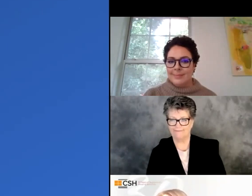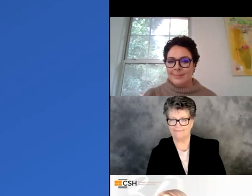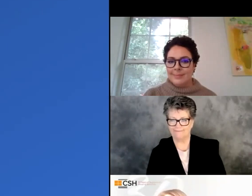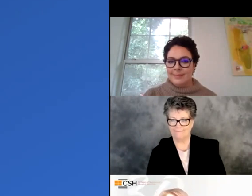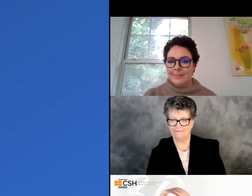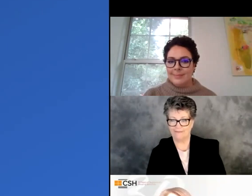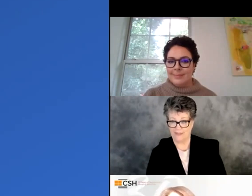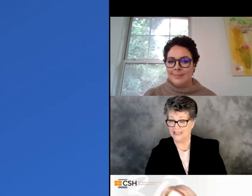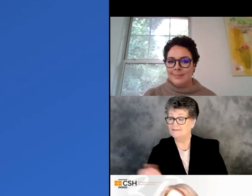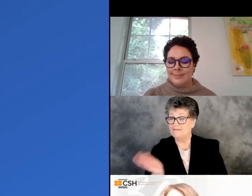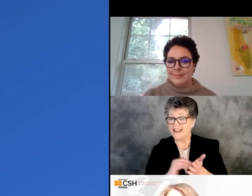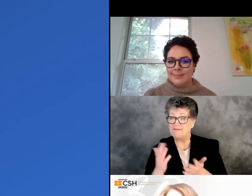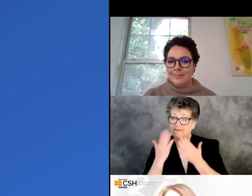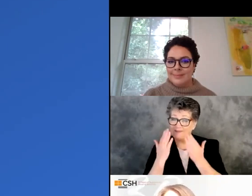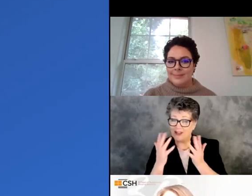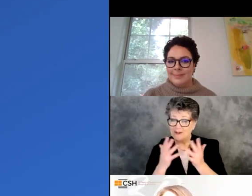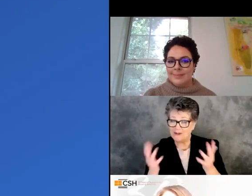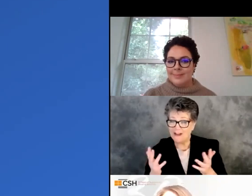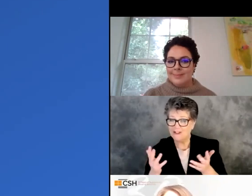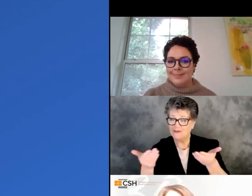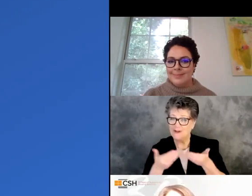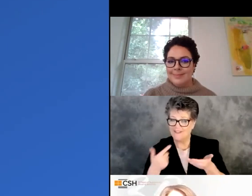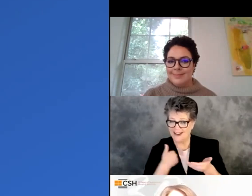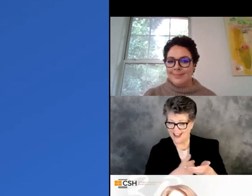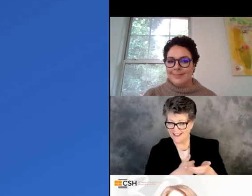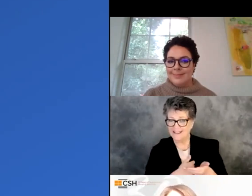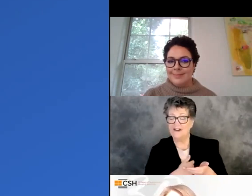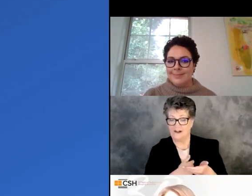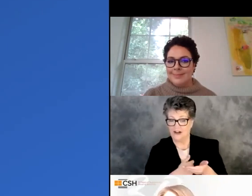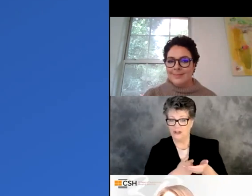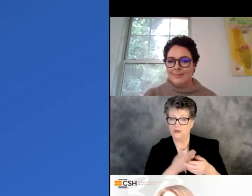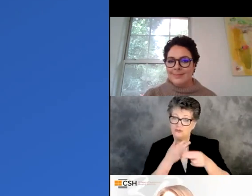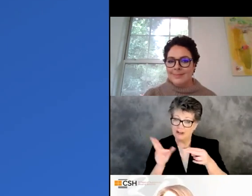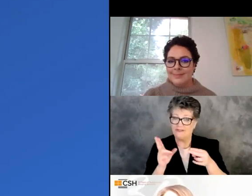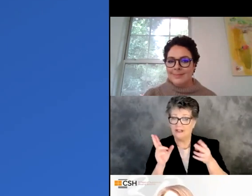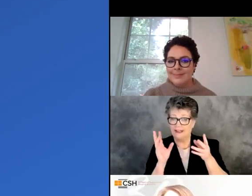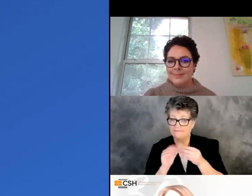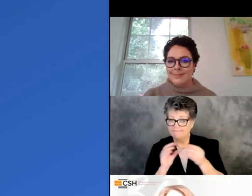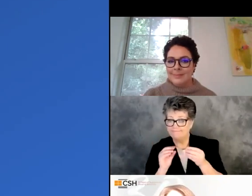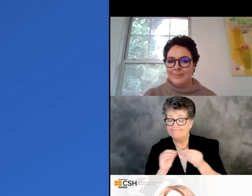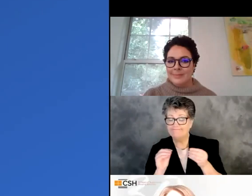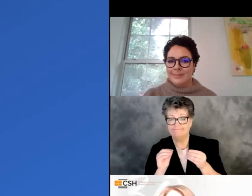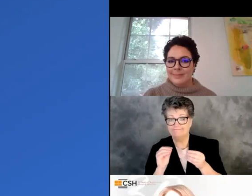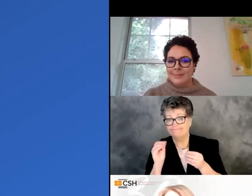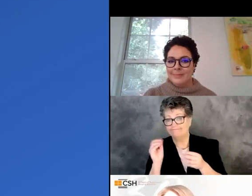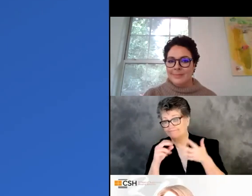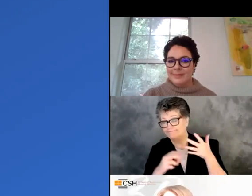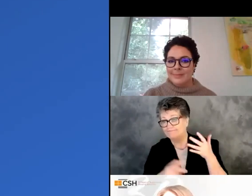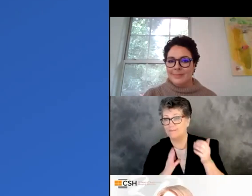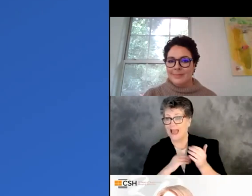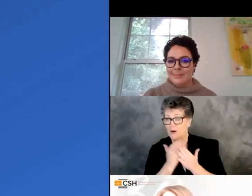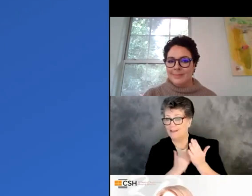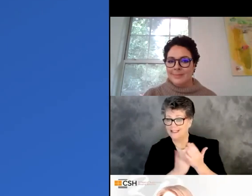Well, again, thank you so much for inviting us to briefly run through our list